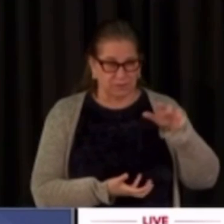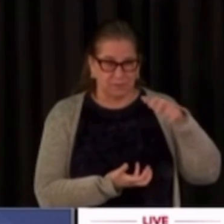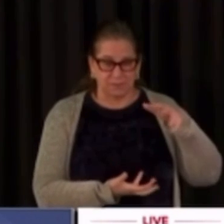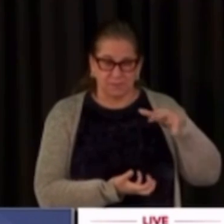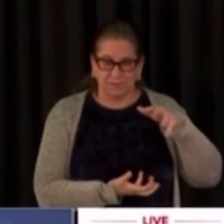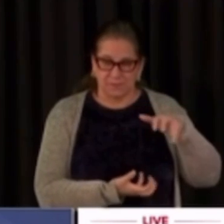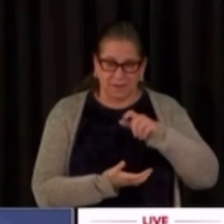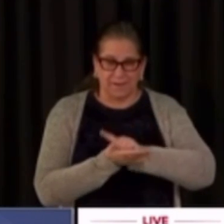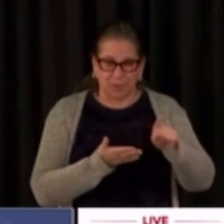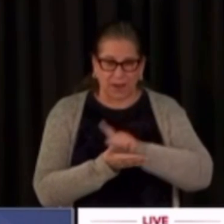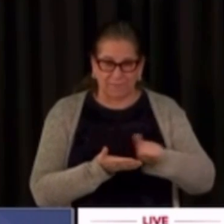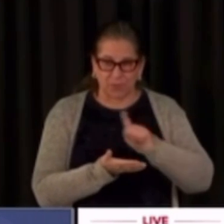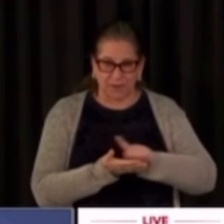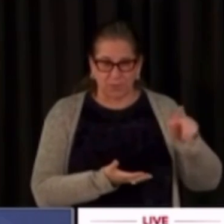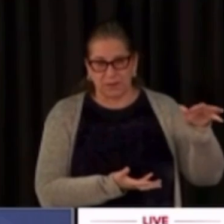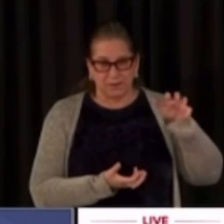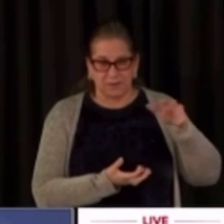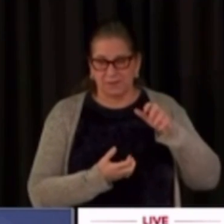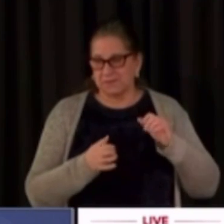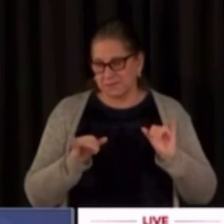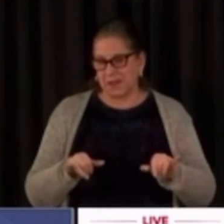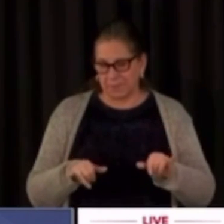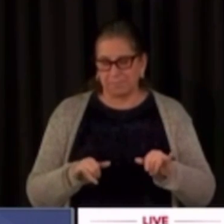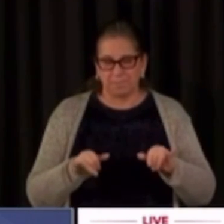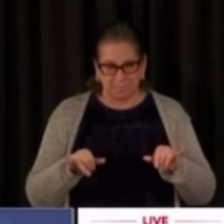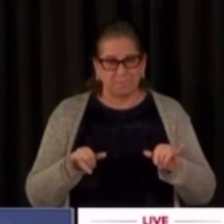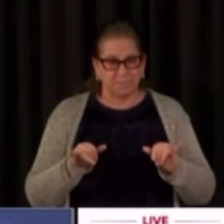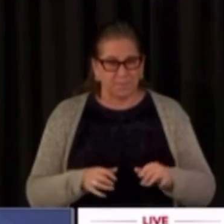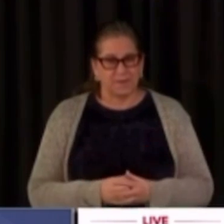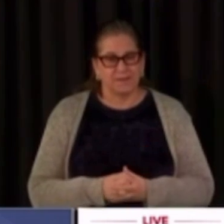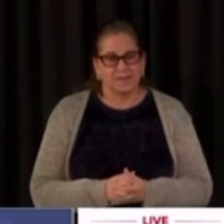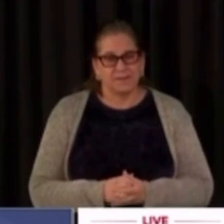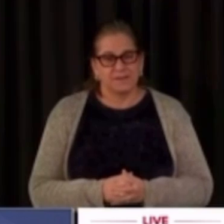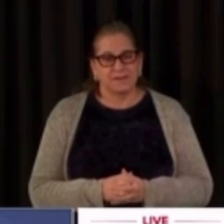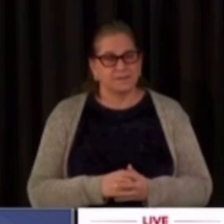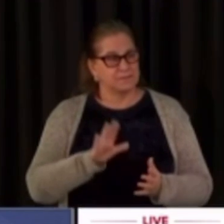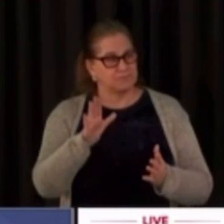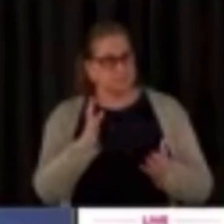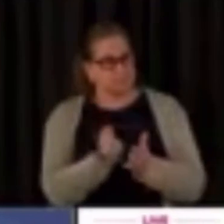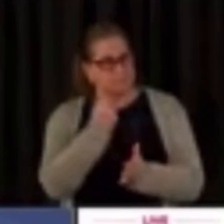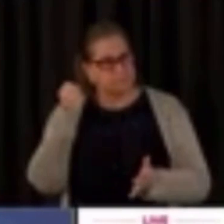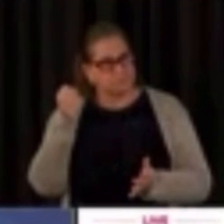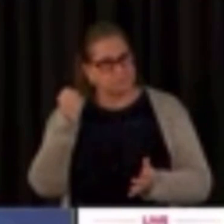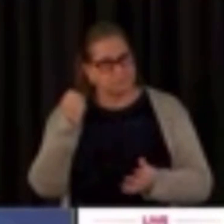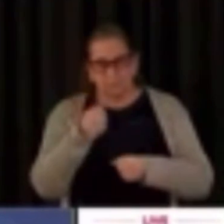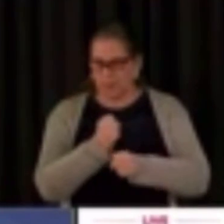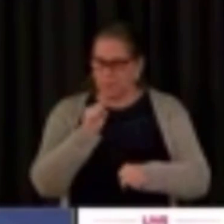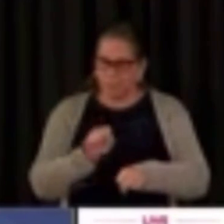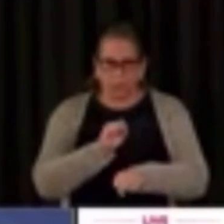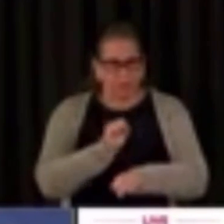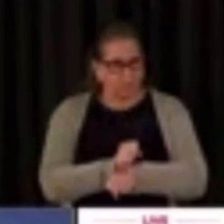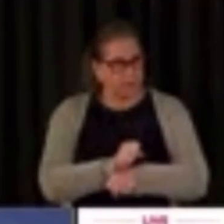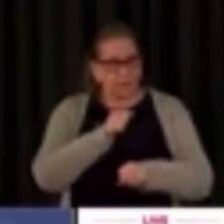first doses has not changed substantially. So it's to your advantage to get an appointment as soon as your